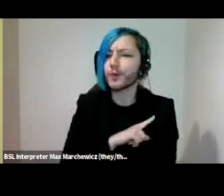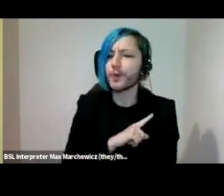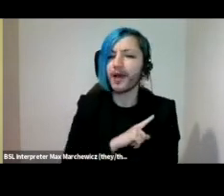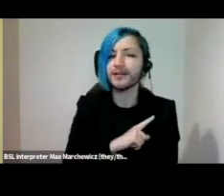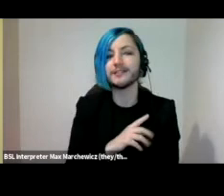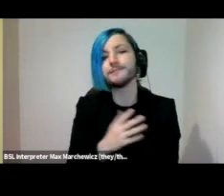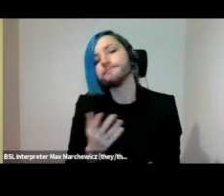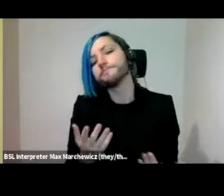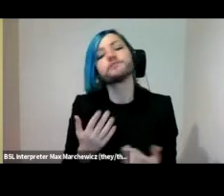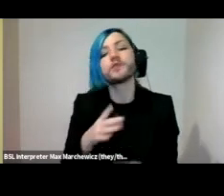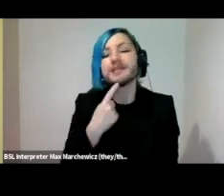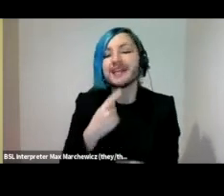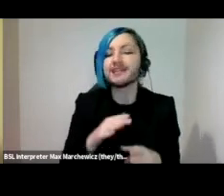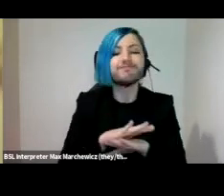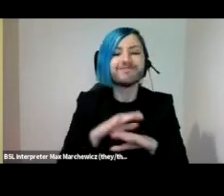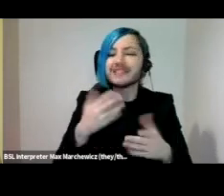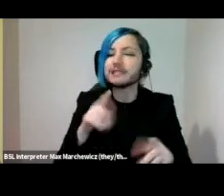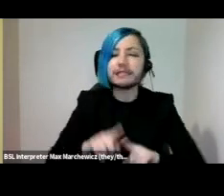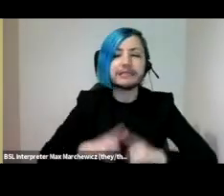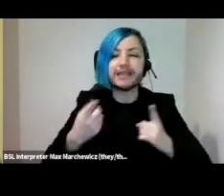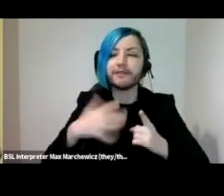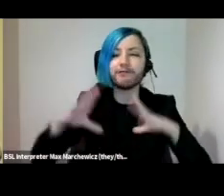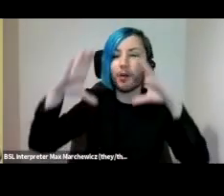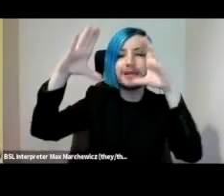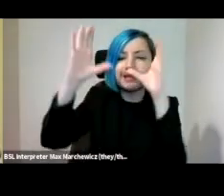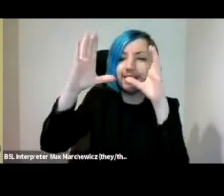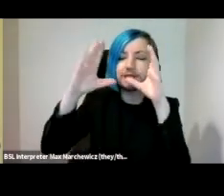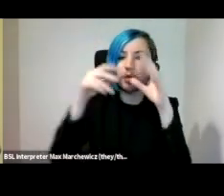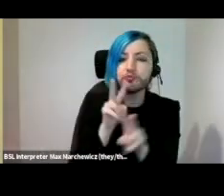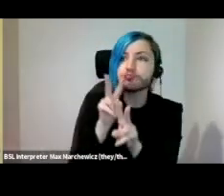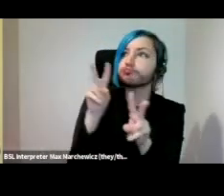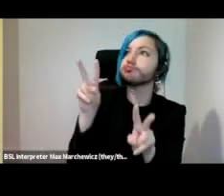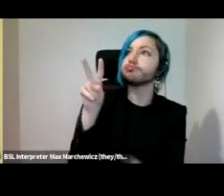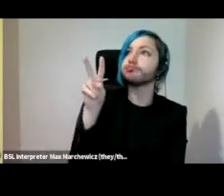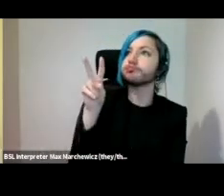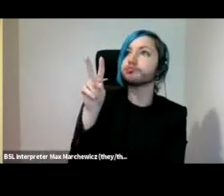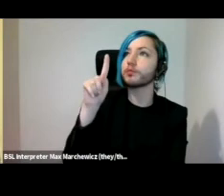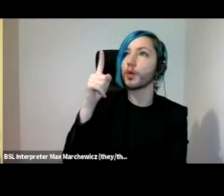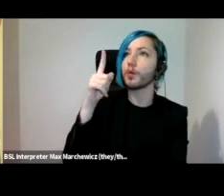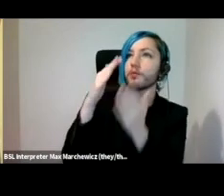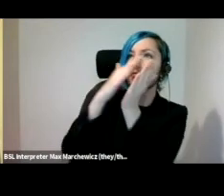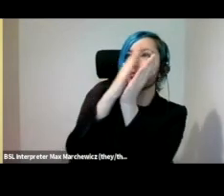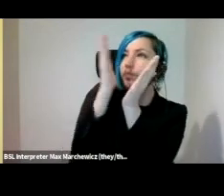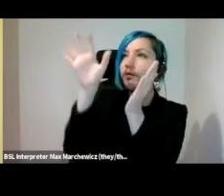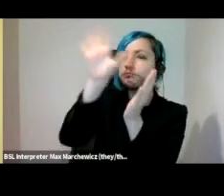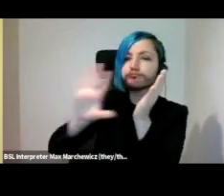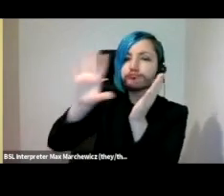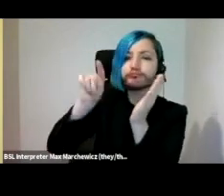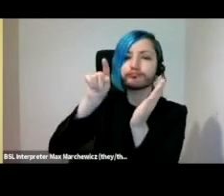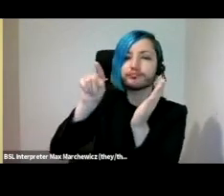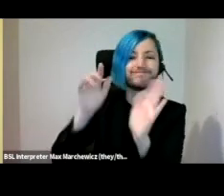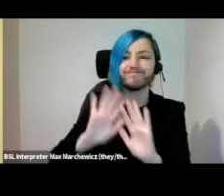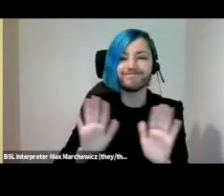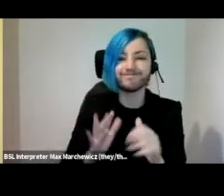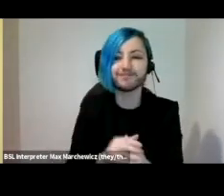like telescopes that you point and look at a portion of the sky with. These are more